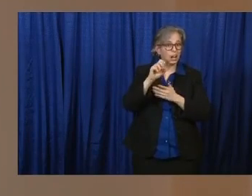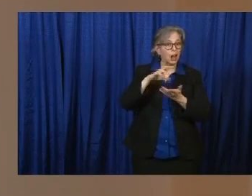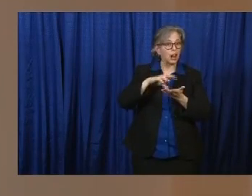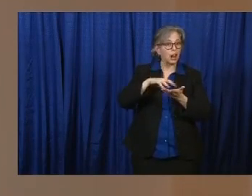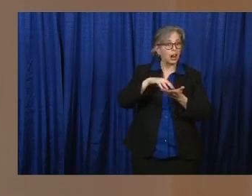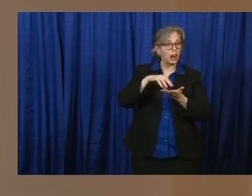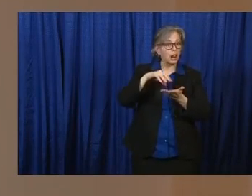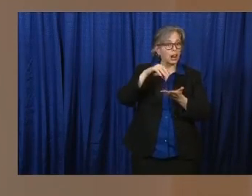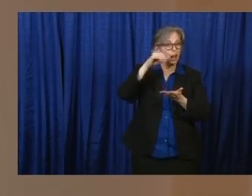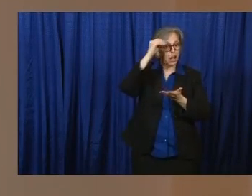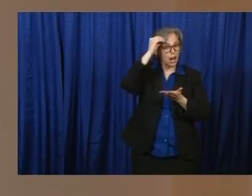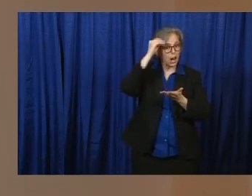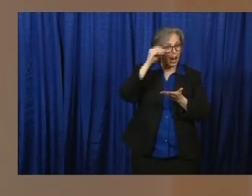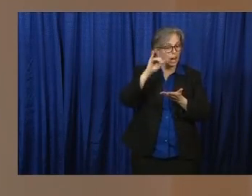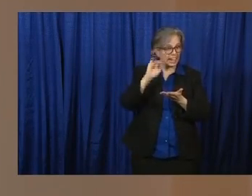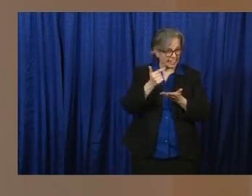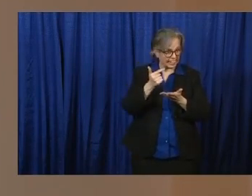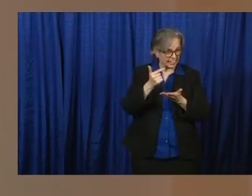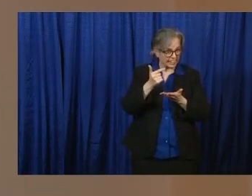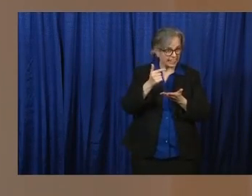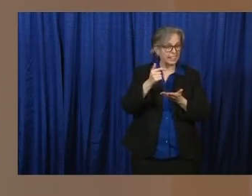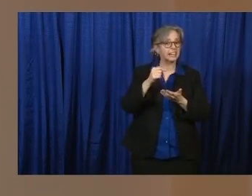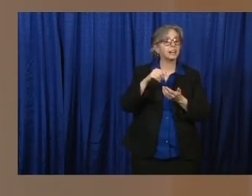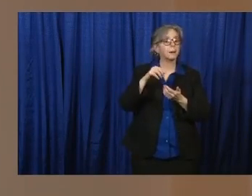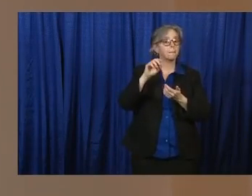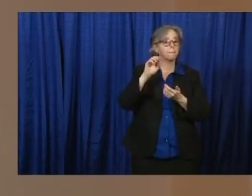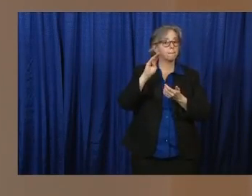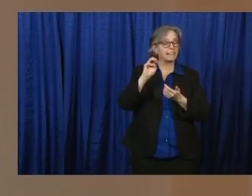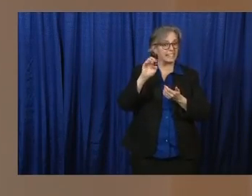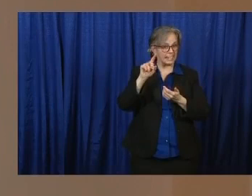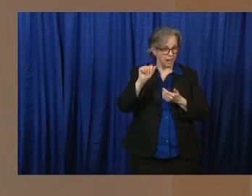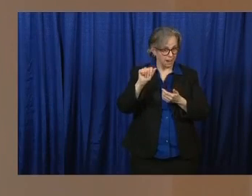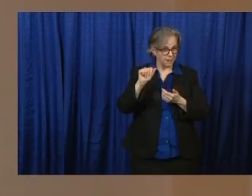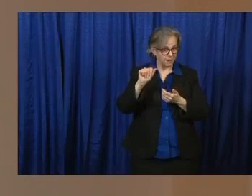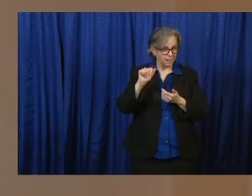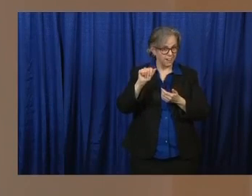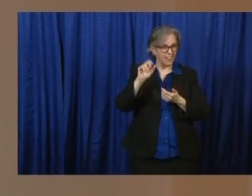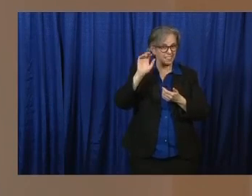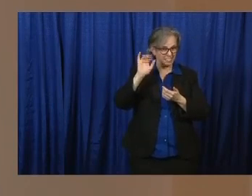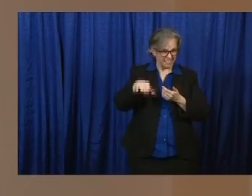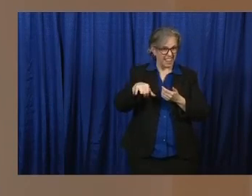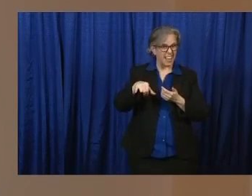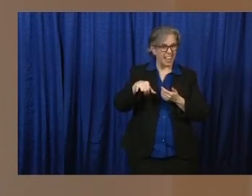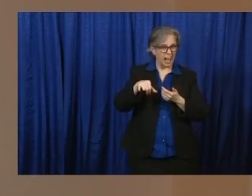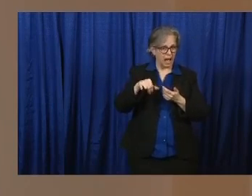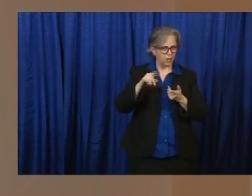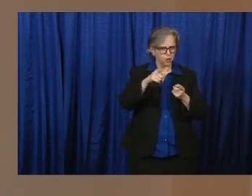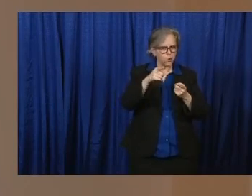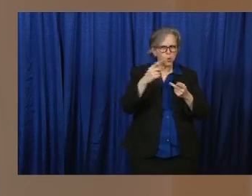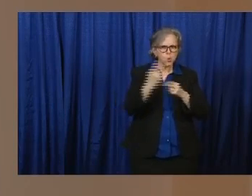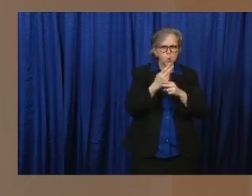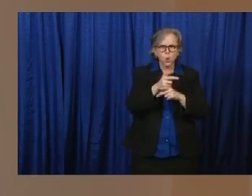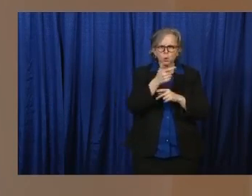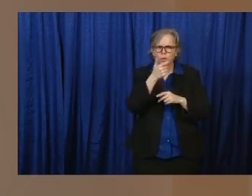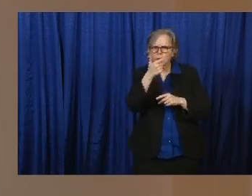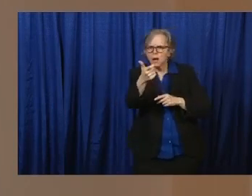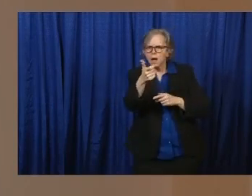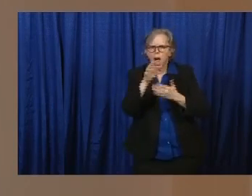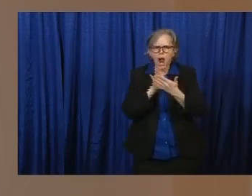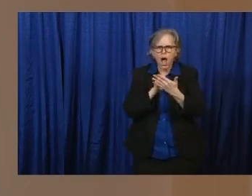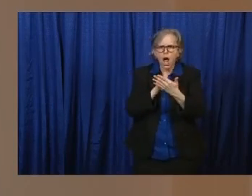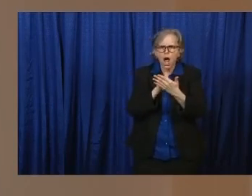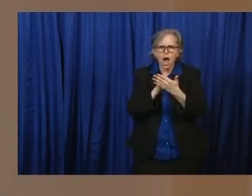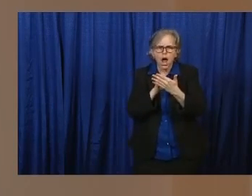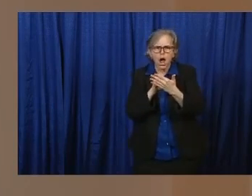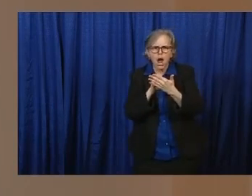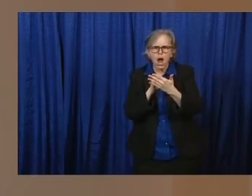the education of their children from home have access to that so that they can enrich the lives of their children and ultimately